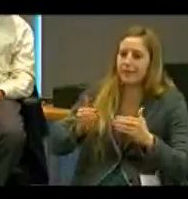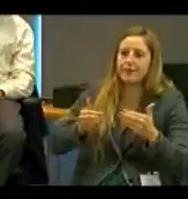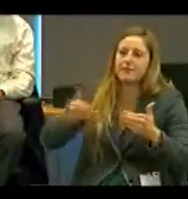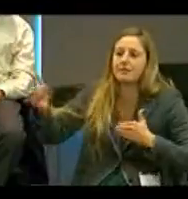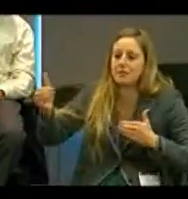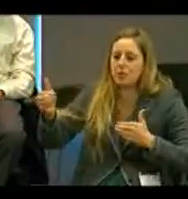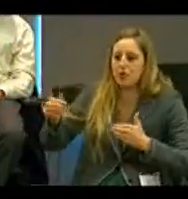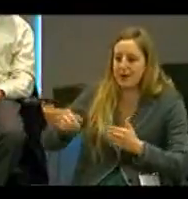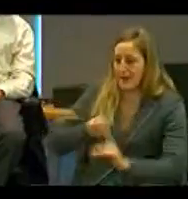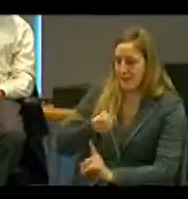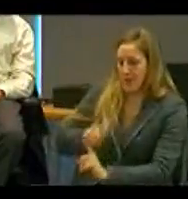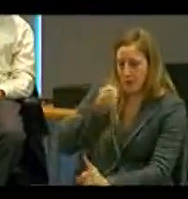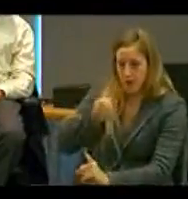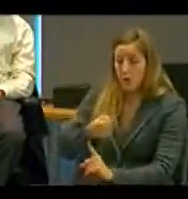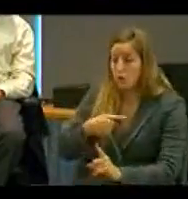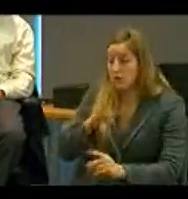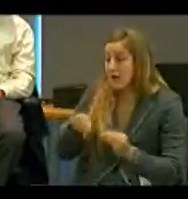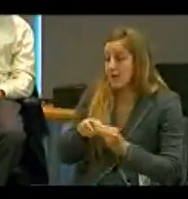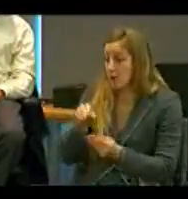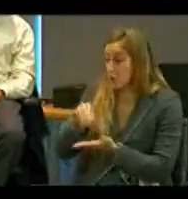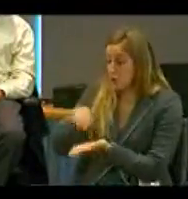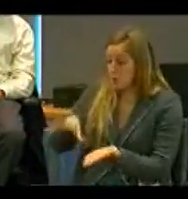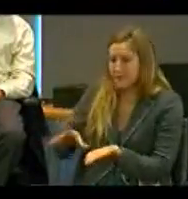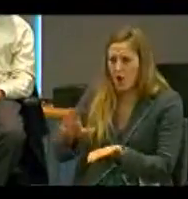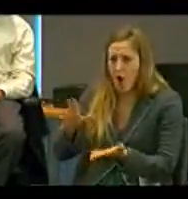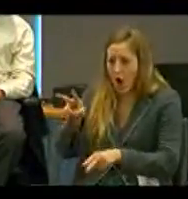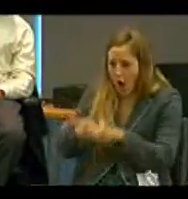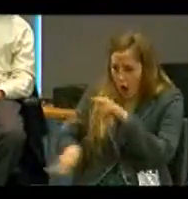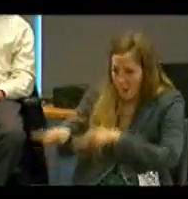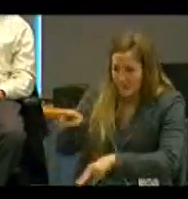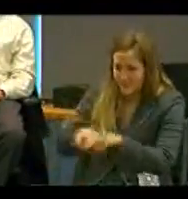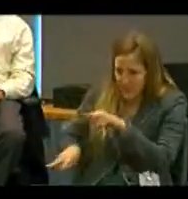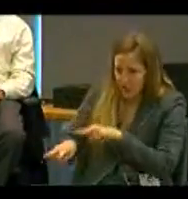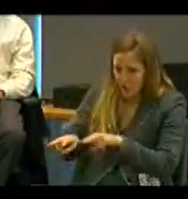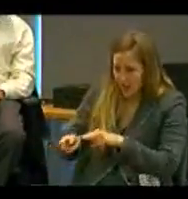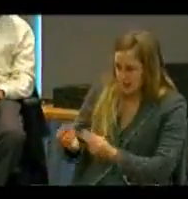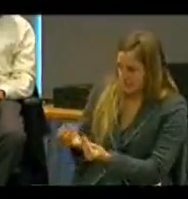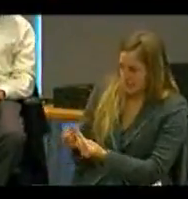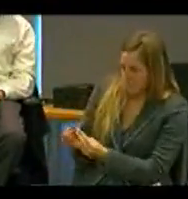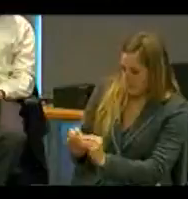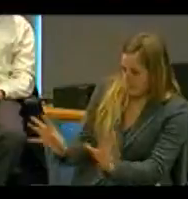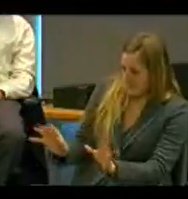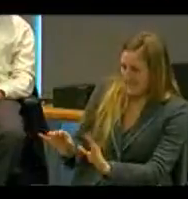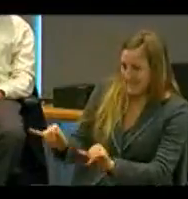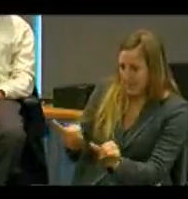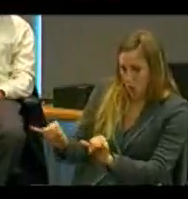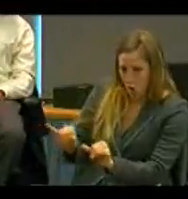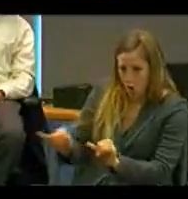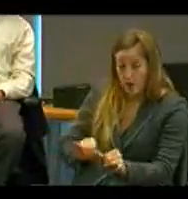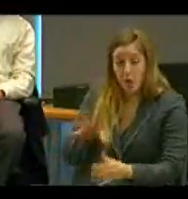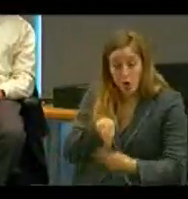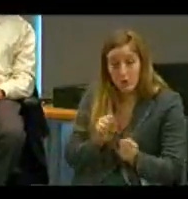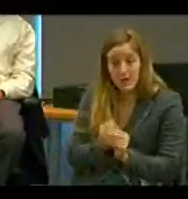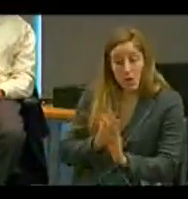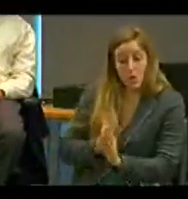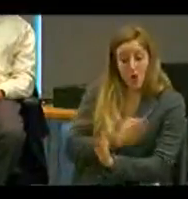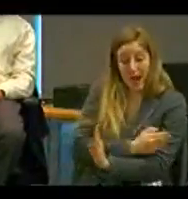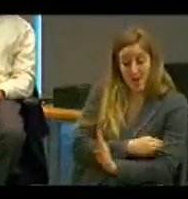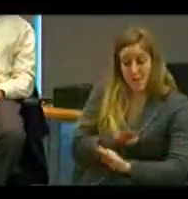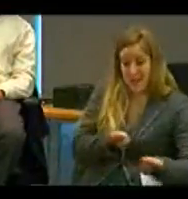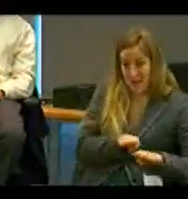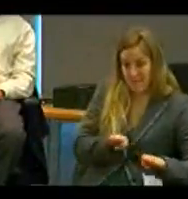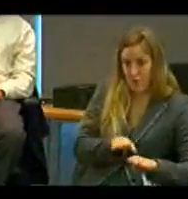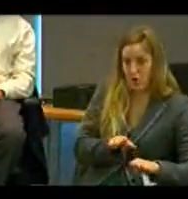at here at children who are observationally similar and including into their prior behavior about their likelihood of being